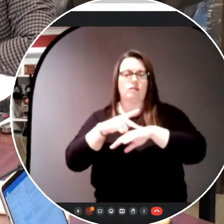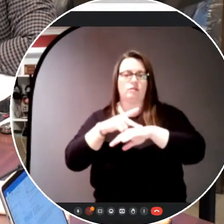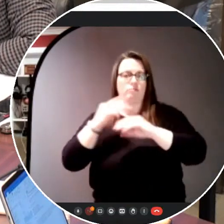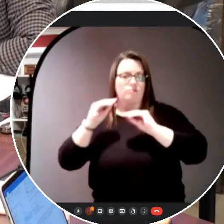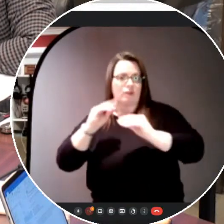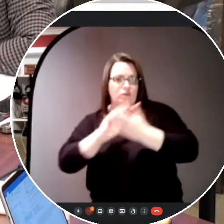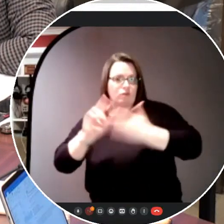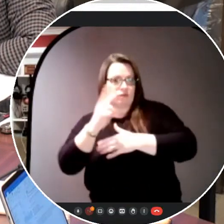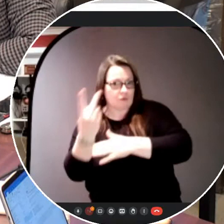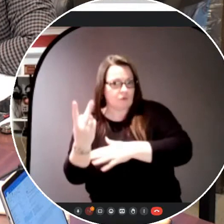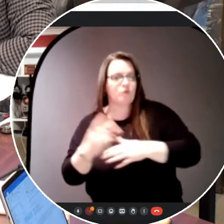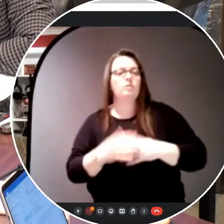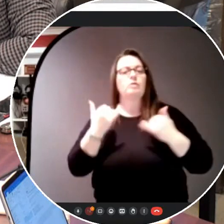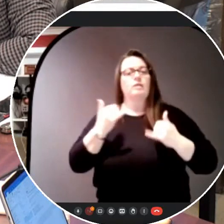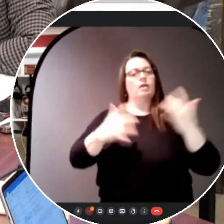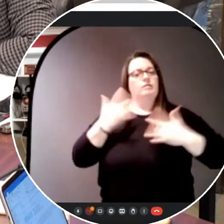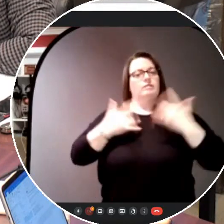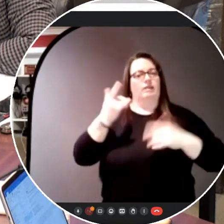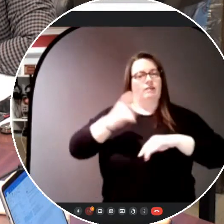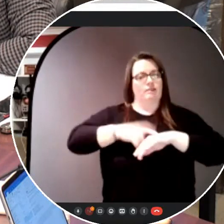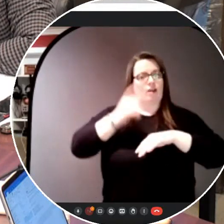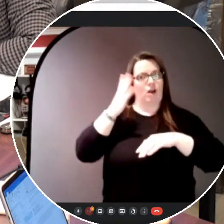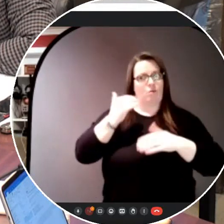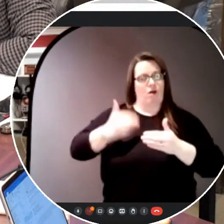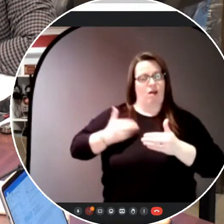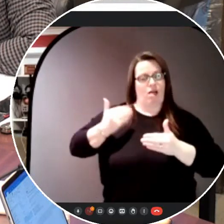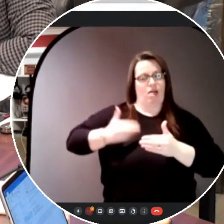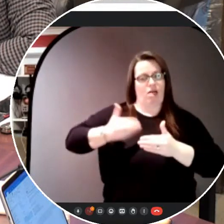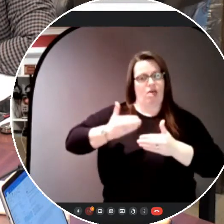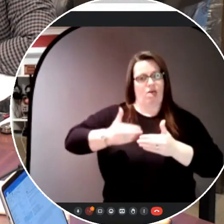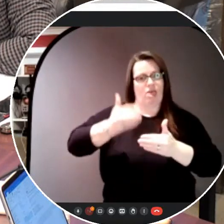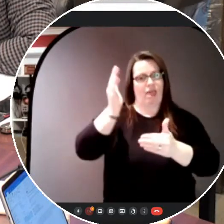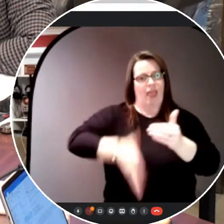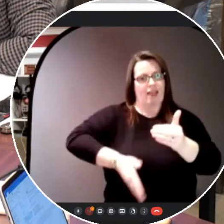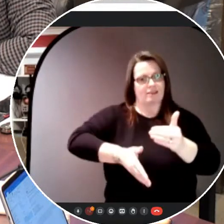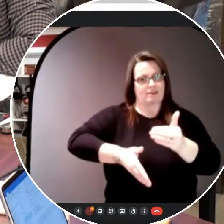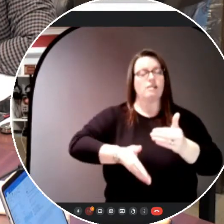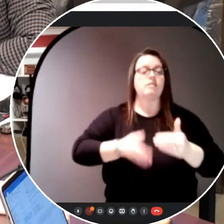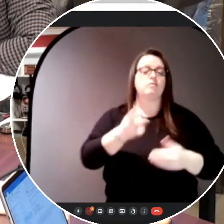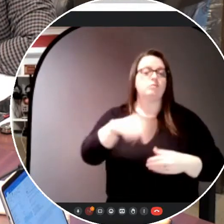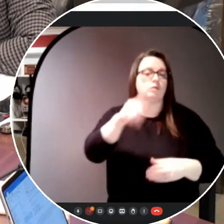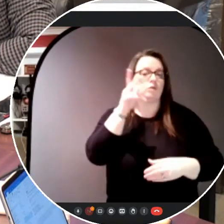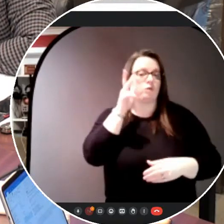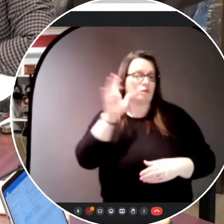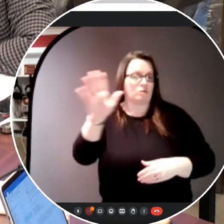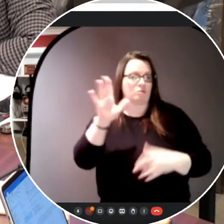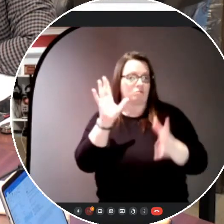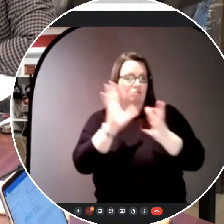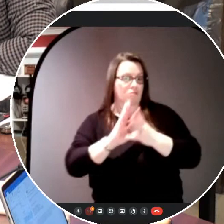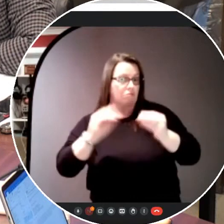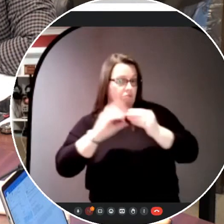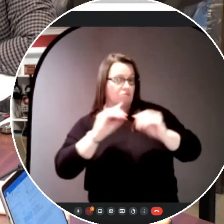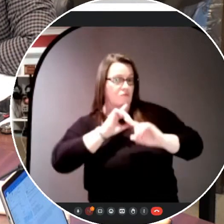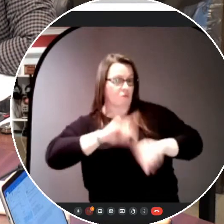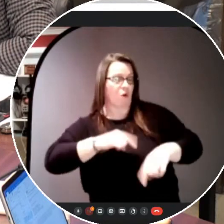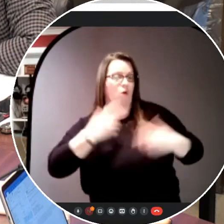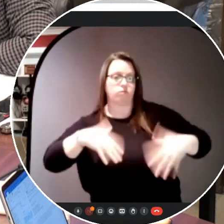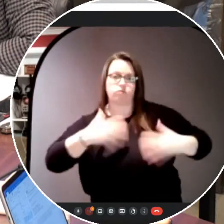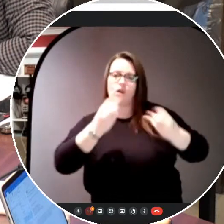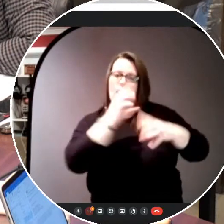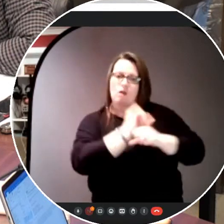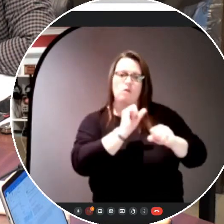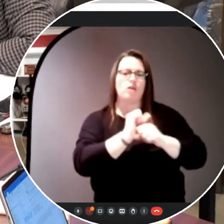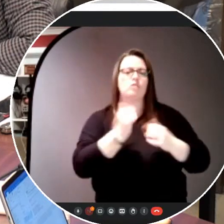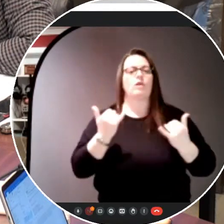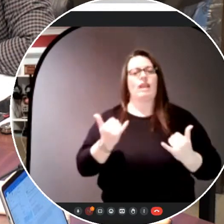reaching the end of our school year. And as you just heard, a lot of work has been done. And I want to take a moment here now to thank all